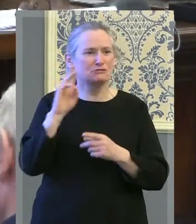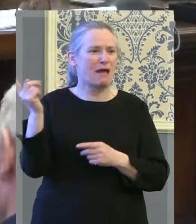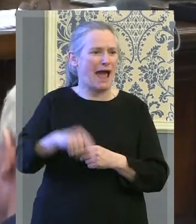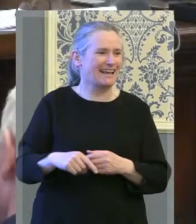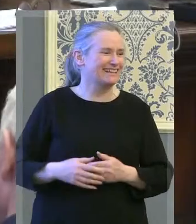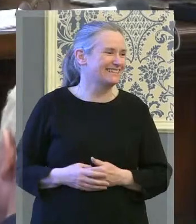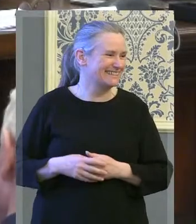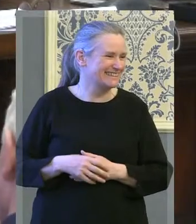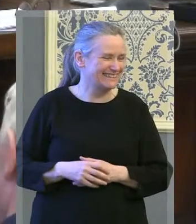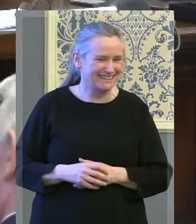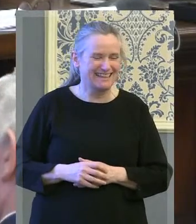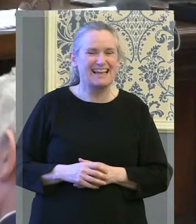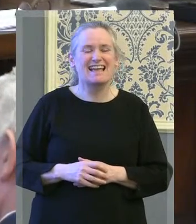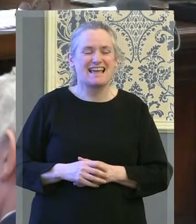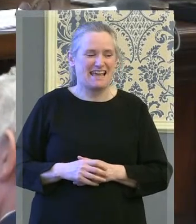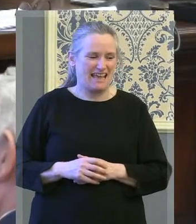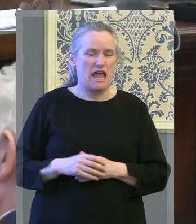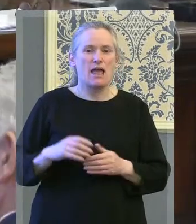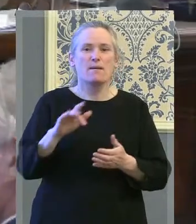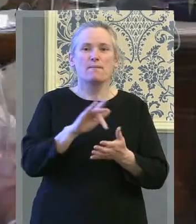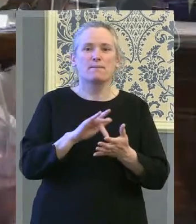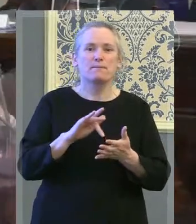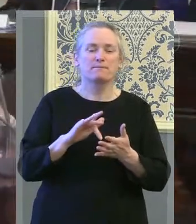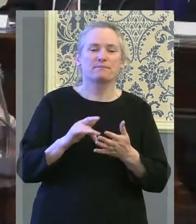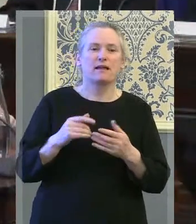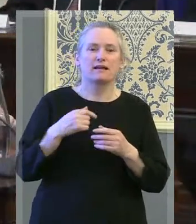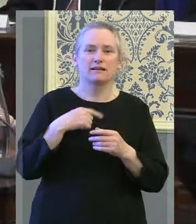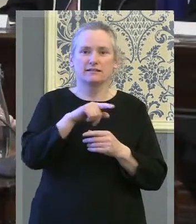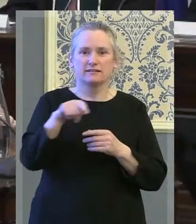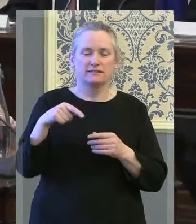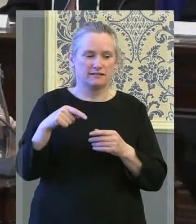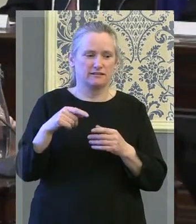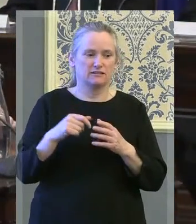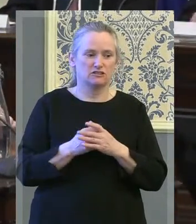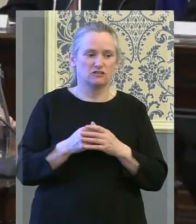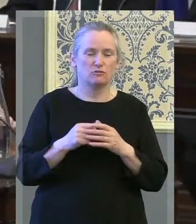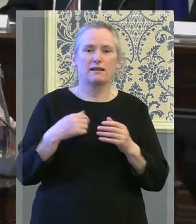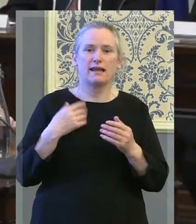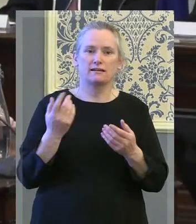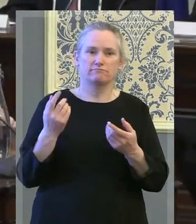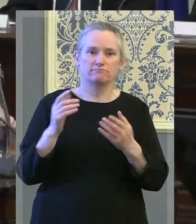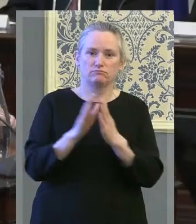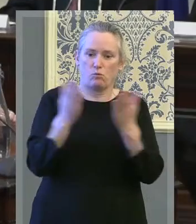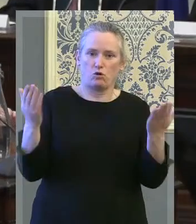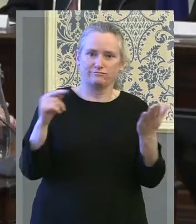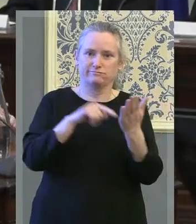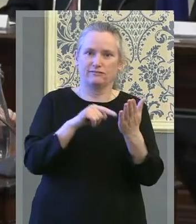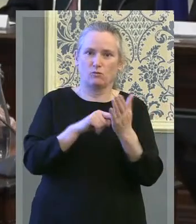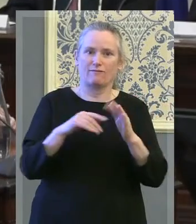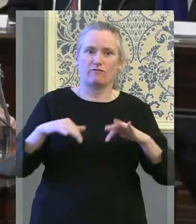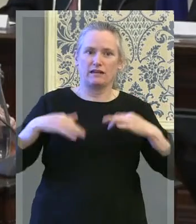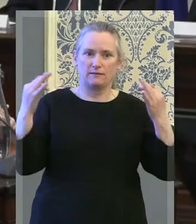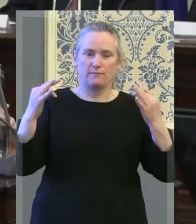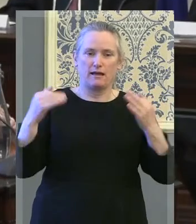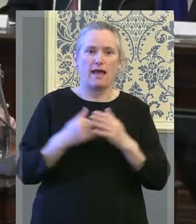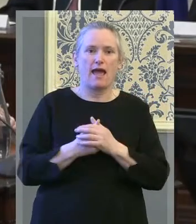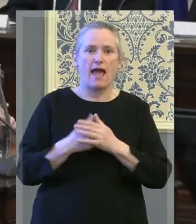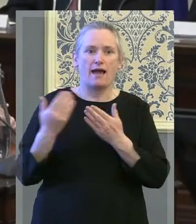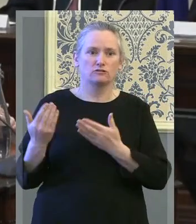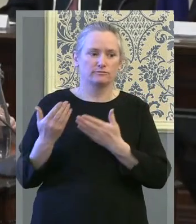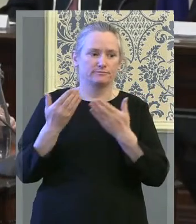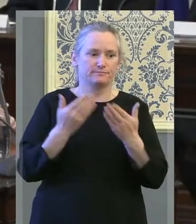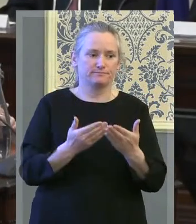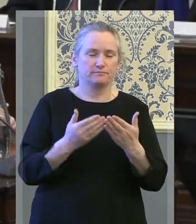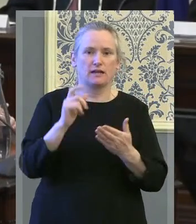Do my best. In the Middle Ages, according to the Great Parchment Book, in order to be admitted to the freedom, one had to provide the council with